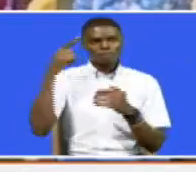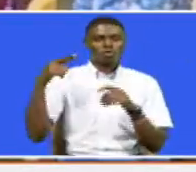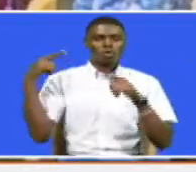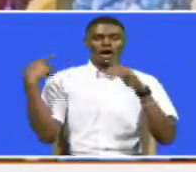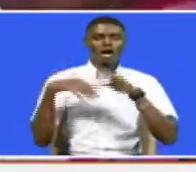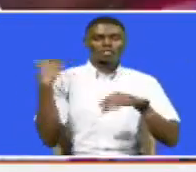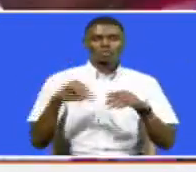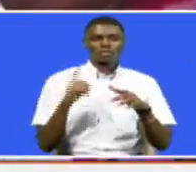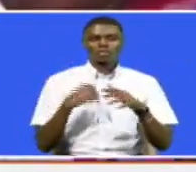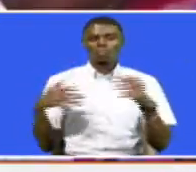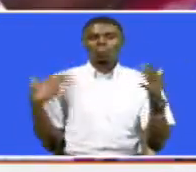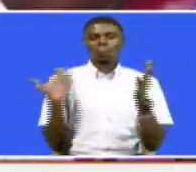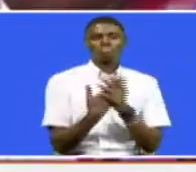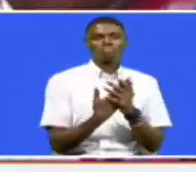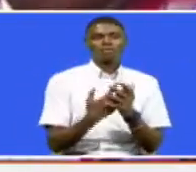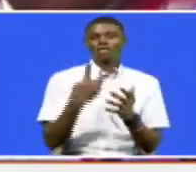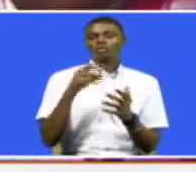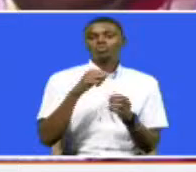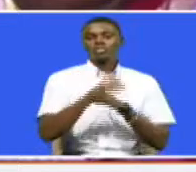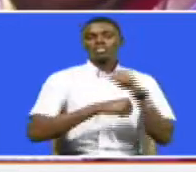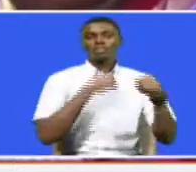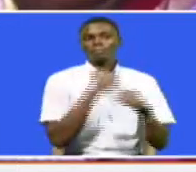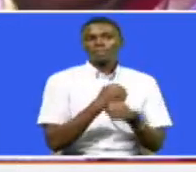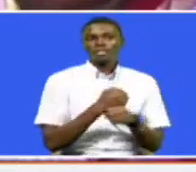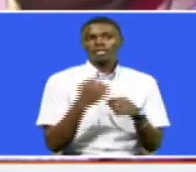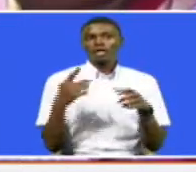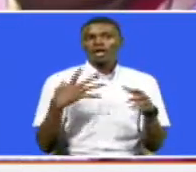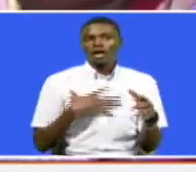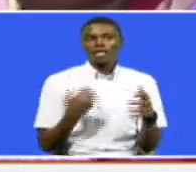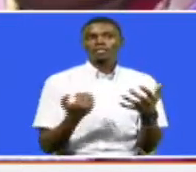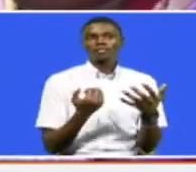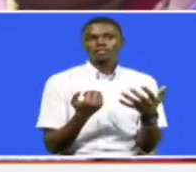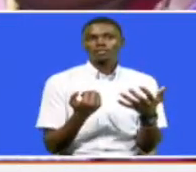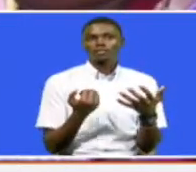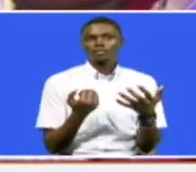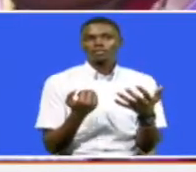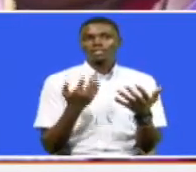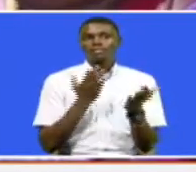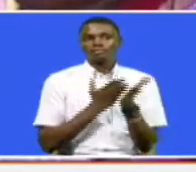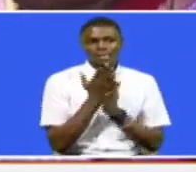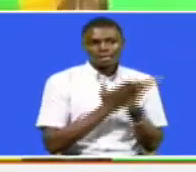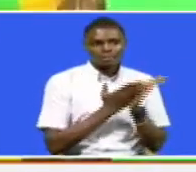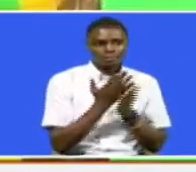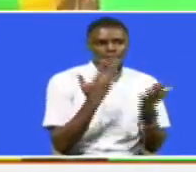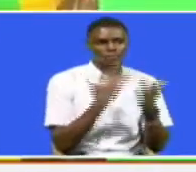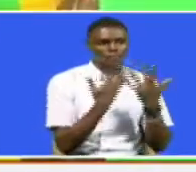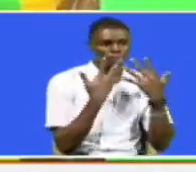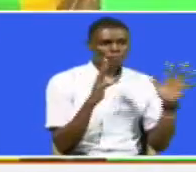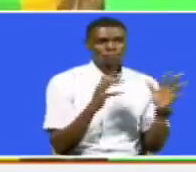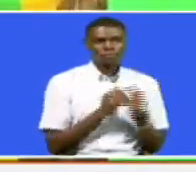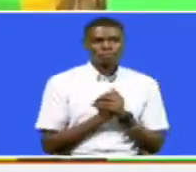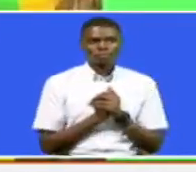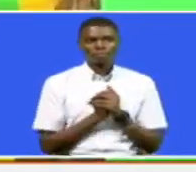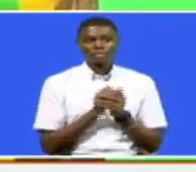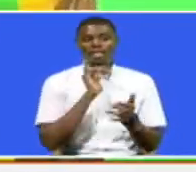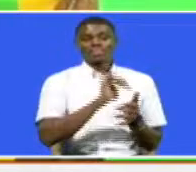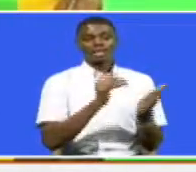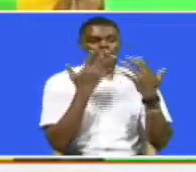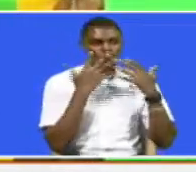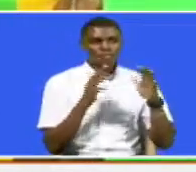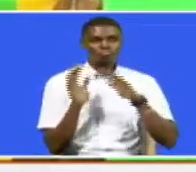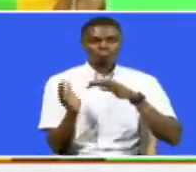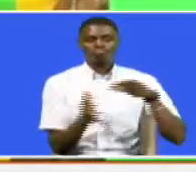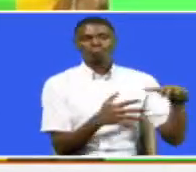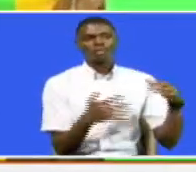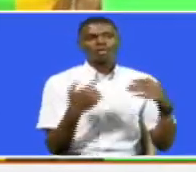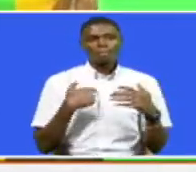later sentenced to 20 months in prison and 3 strokes of the cane. He served his sentence. Kufutana na hayo,